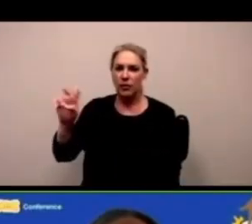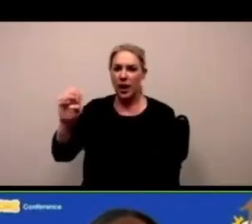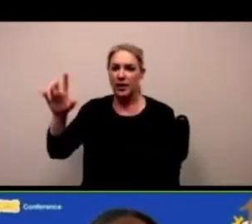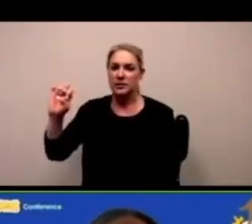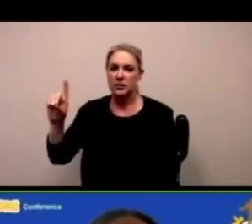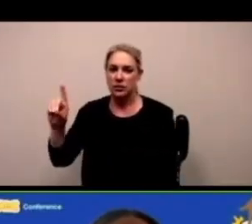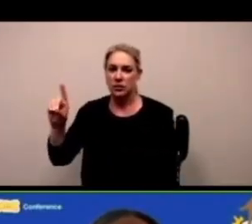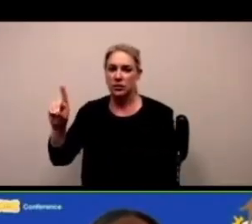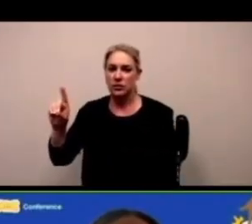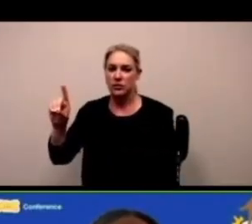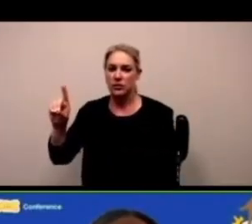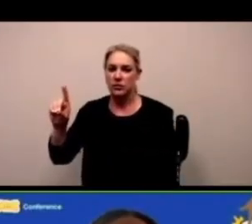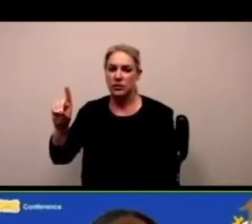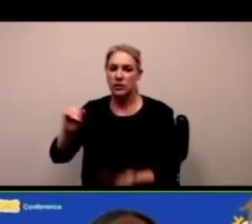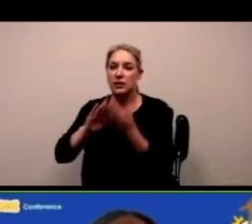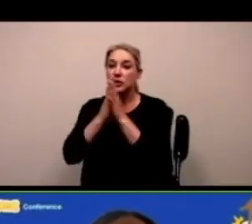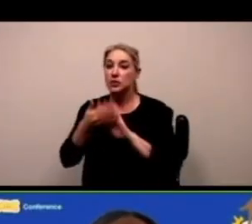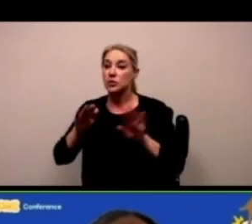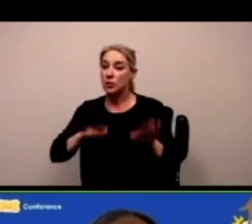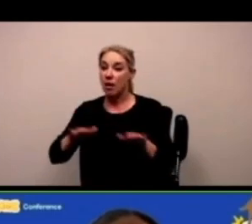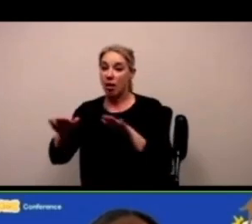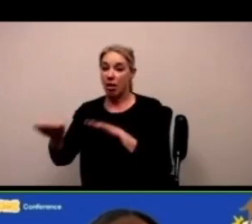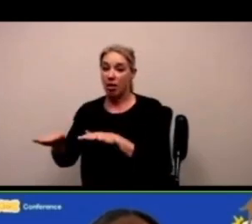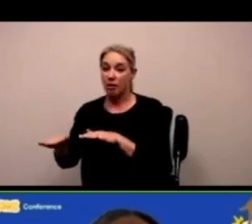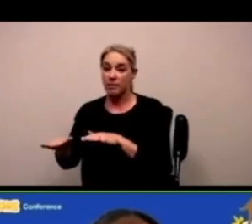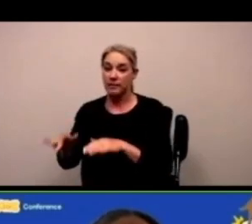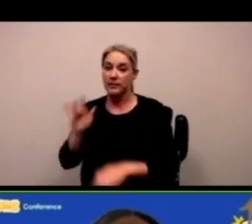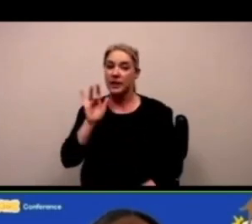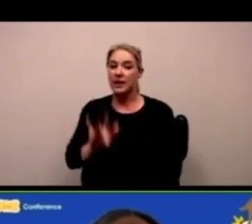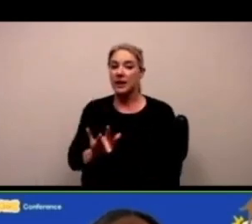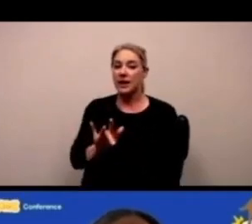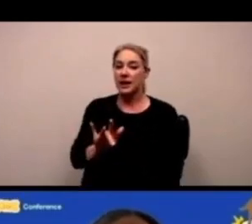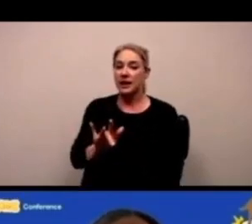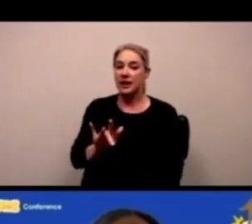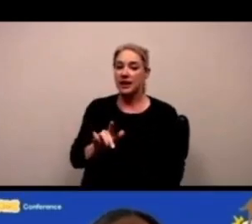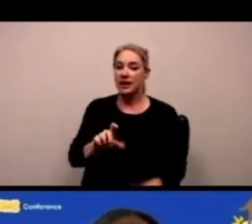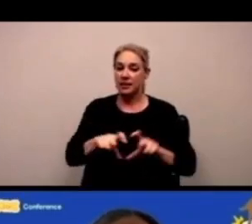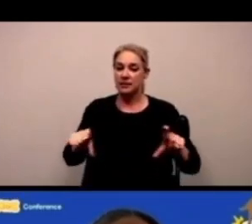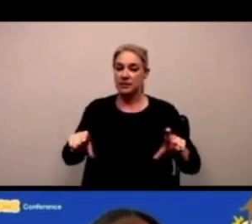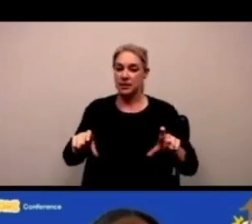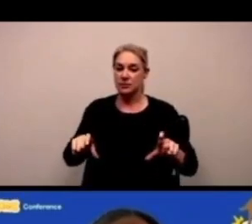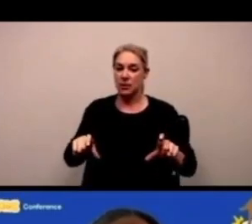just click the green flag and then hit the space bar. Okay, great.